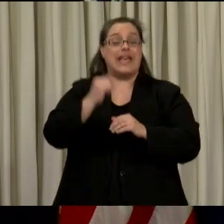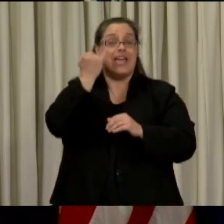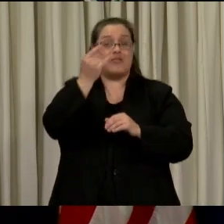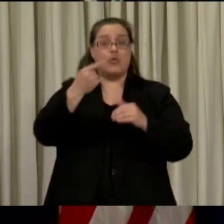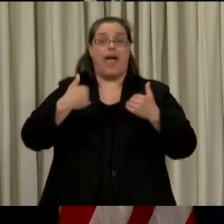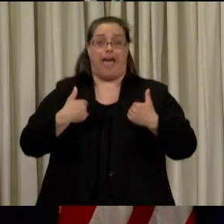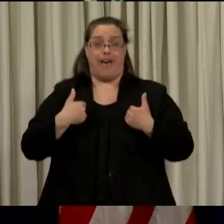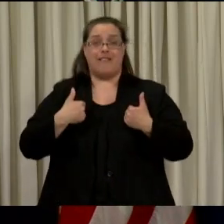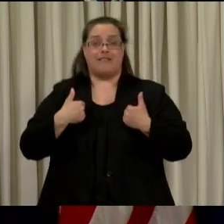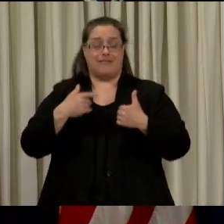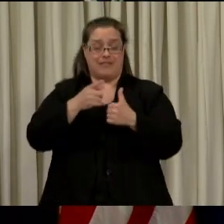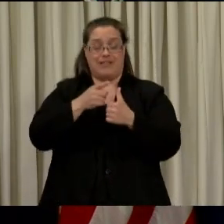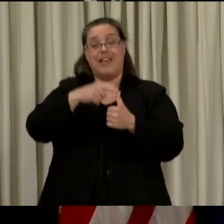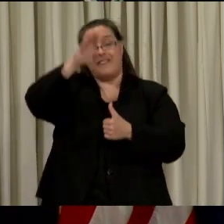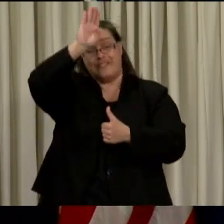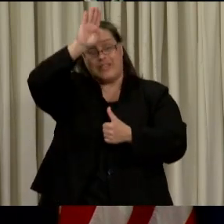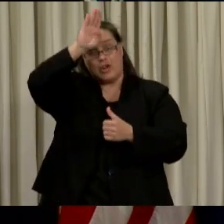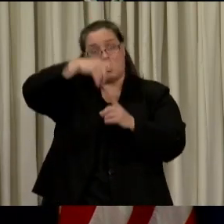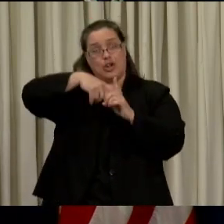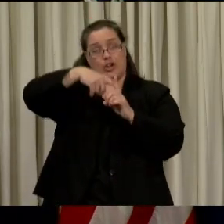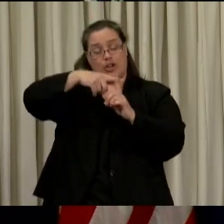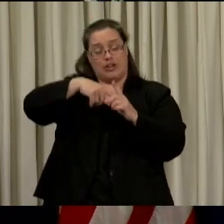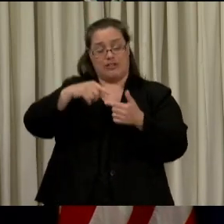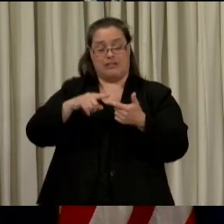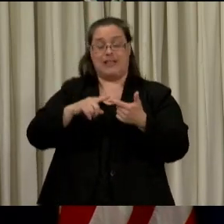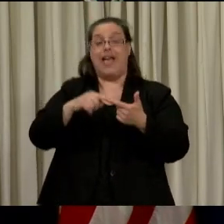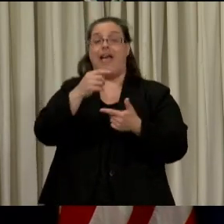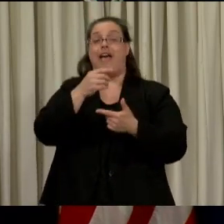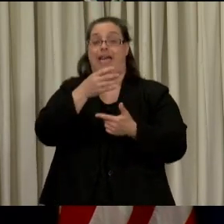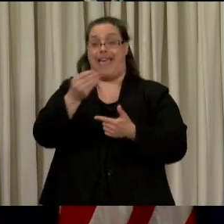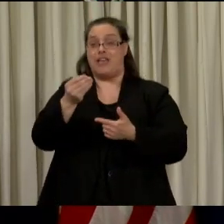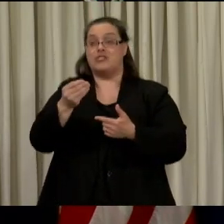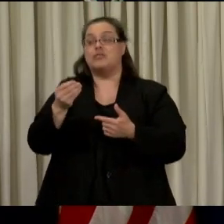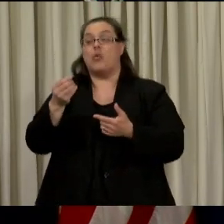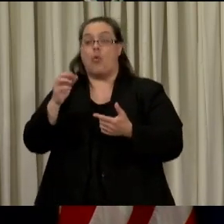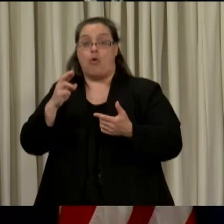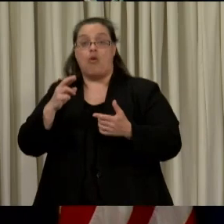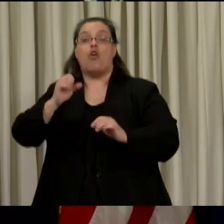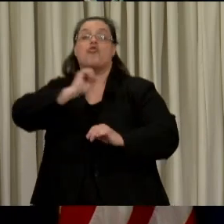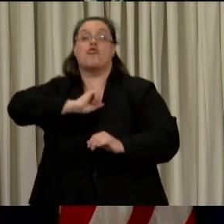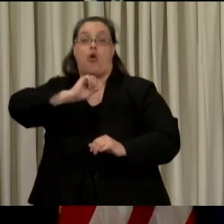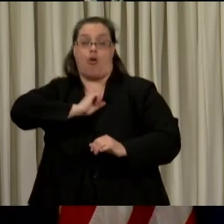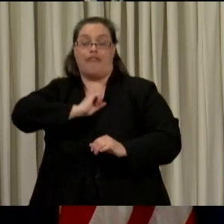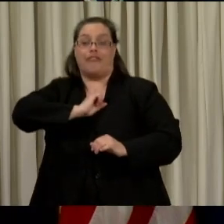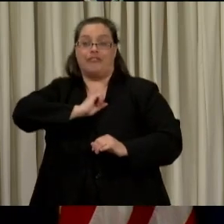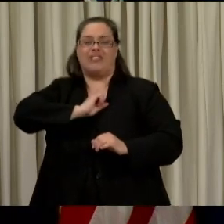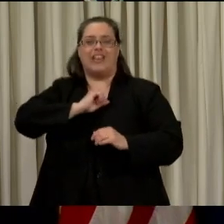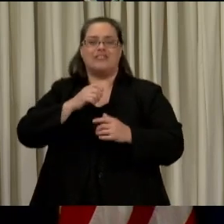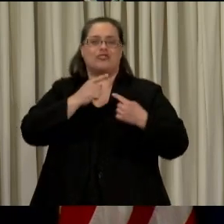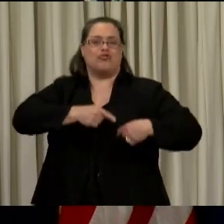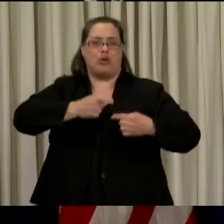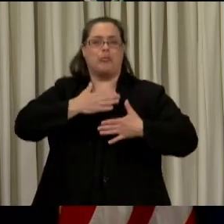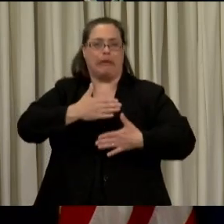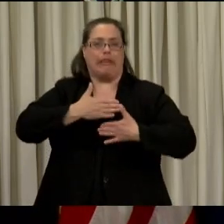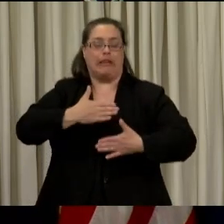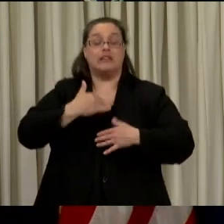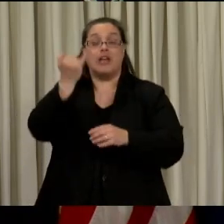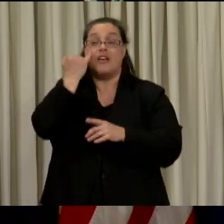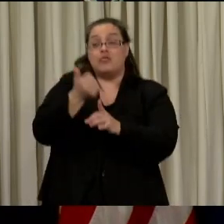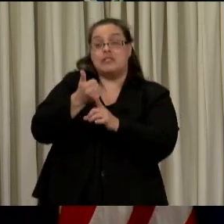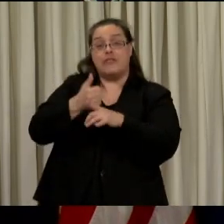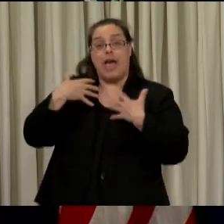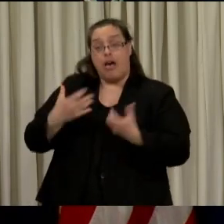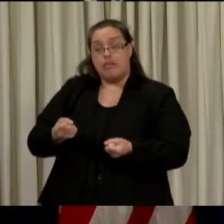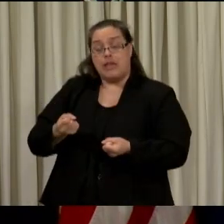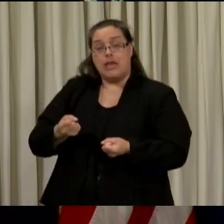fever and either a cough or shortness of breath. If you are healthy and free of symptoms, we need you to stay that